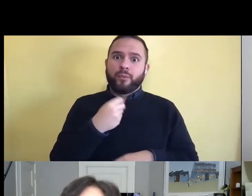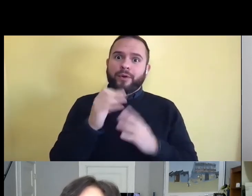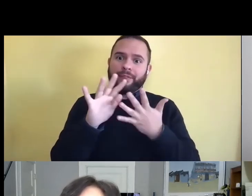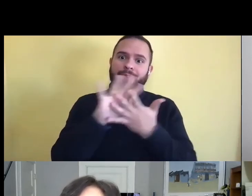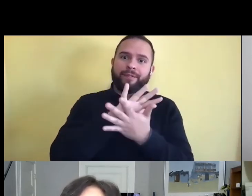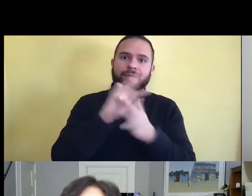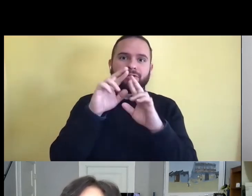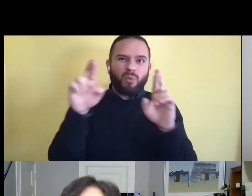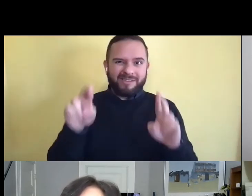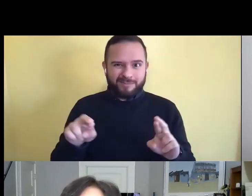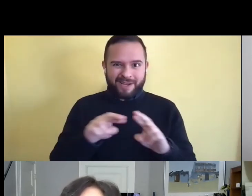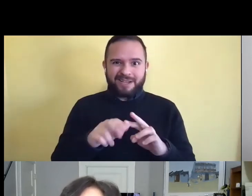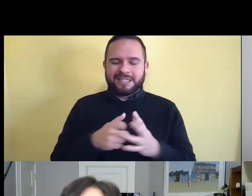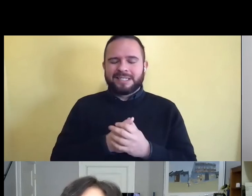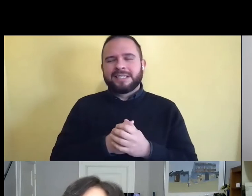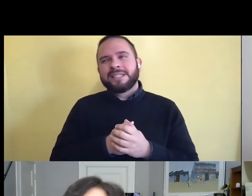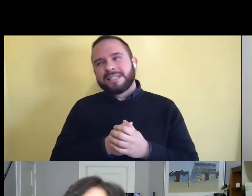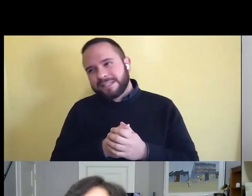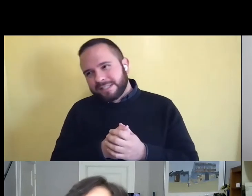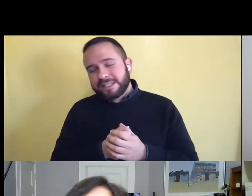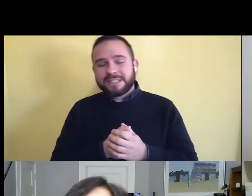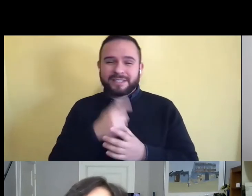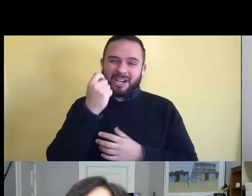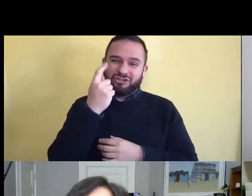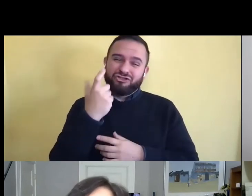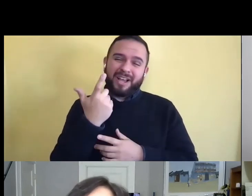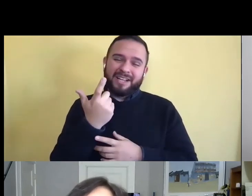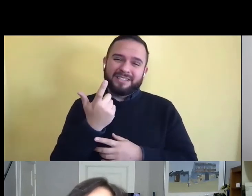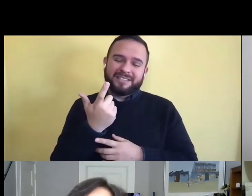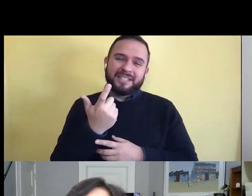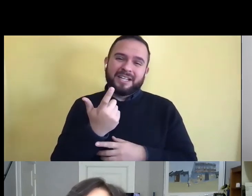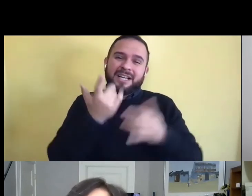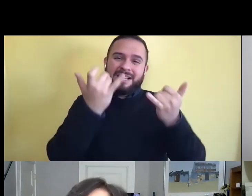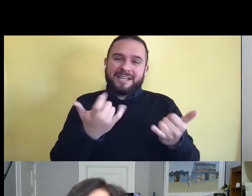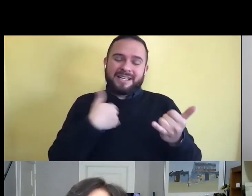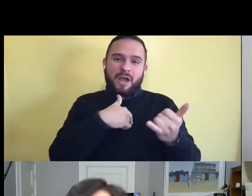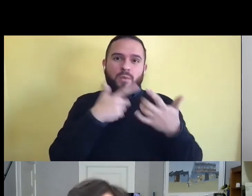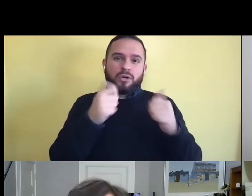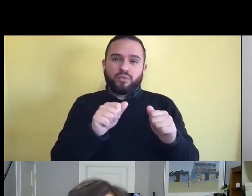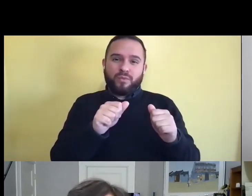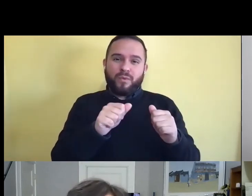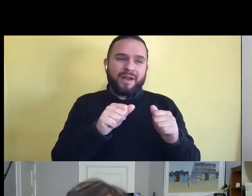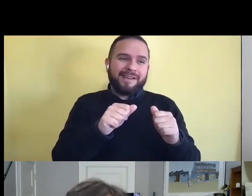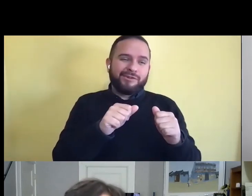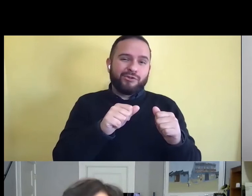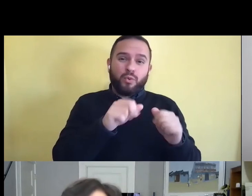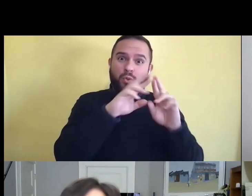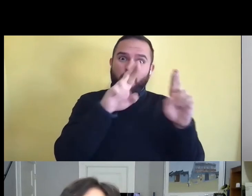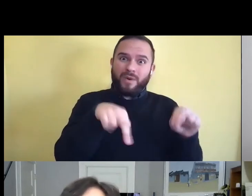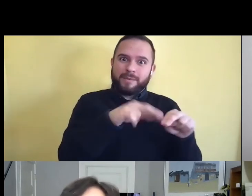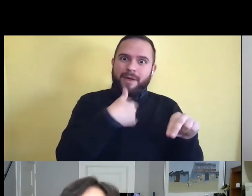There is actually beginning to have a movement to move away from the traditional concept of resume. I